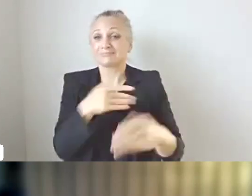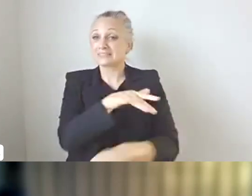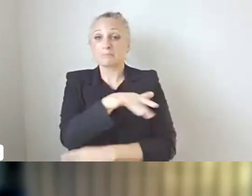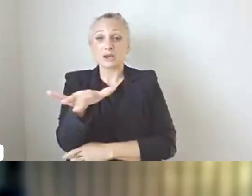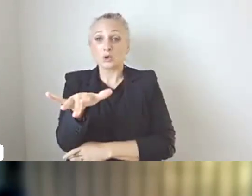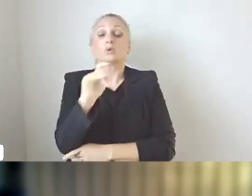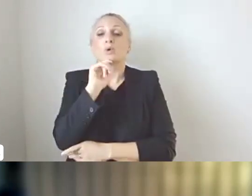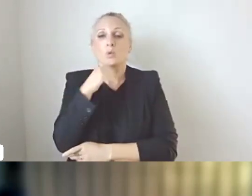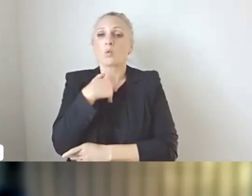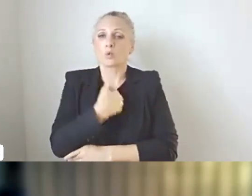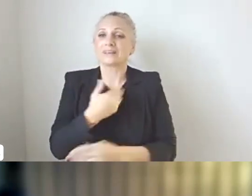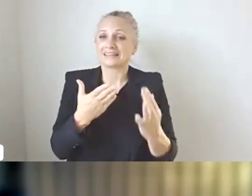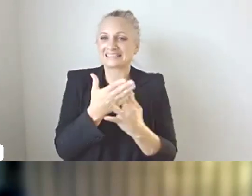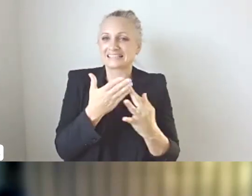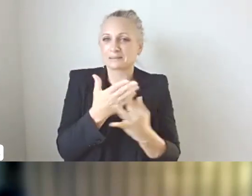Kirsten, you want to kick off with that one?